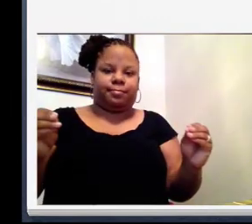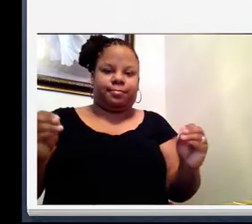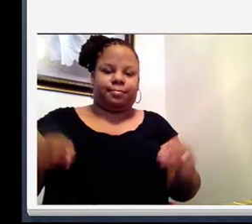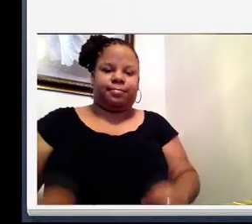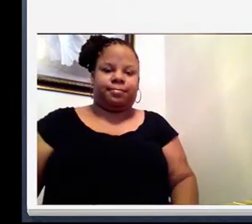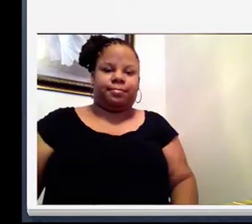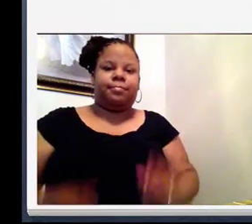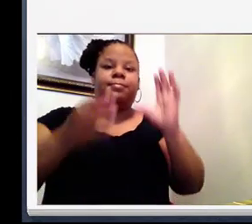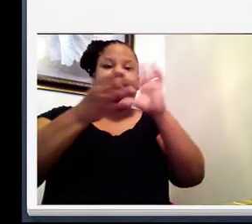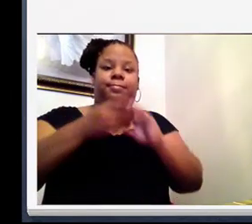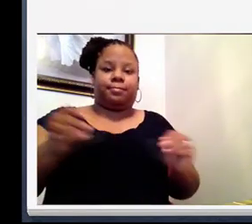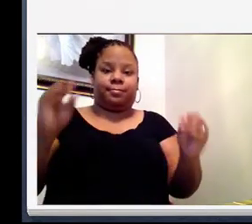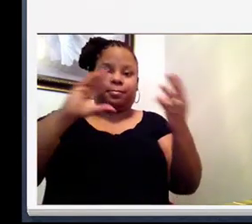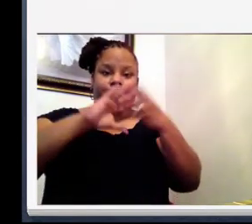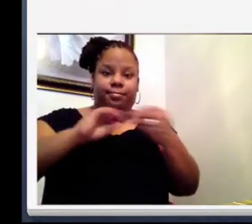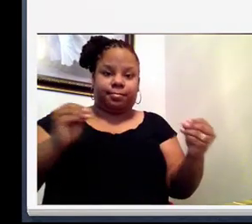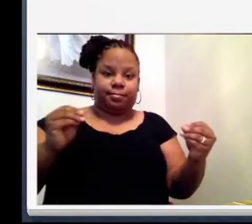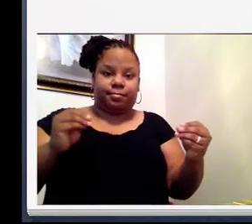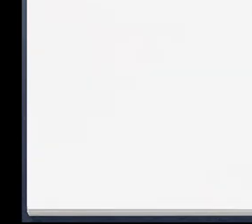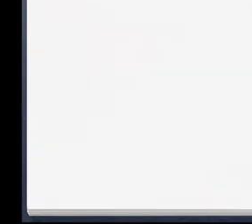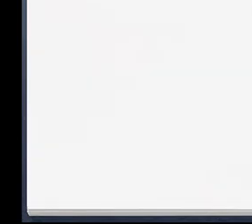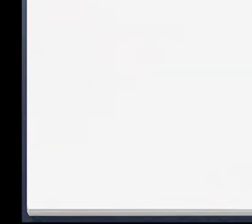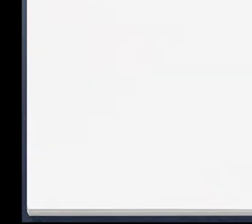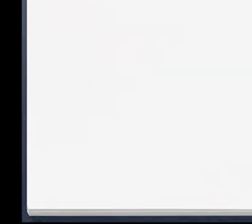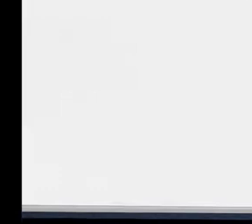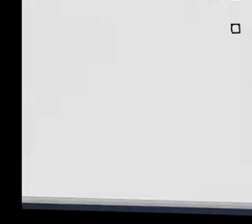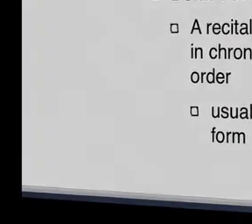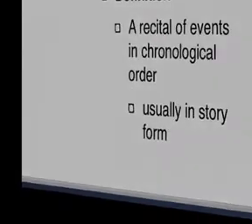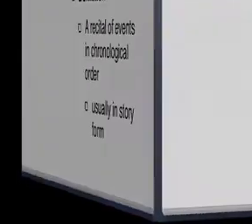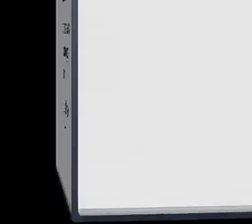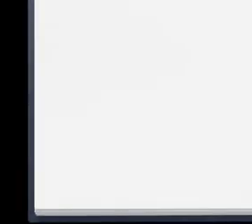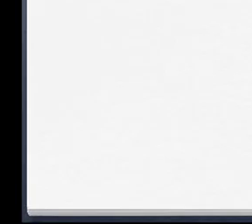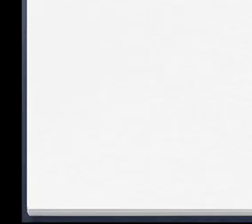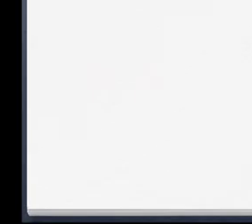Usually it is in story form. Story.